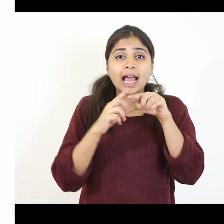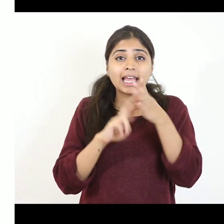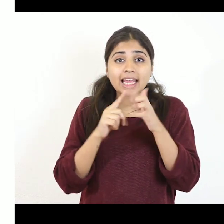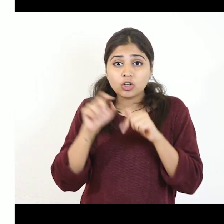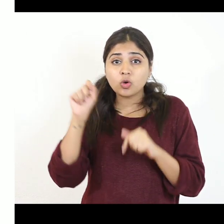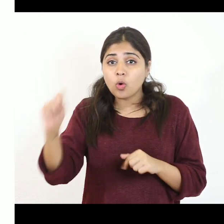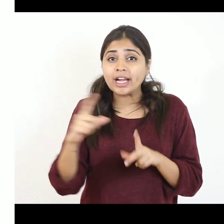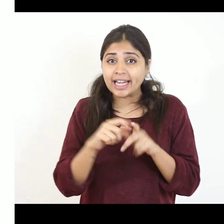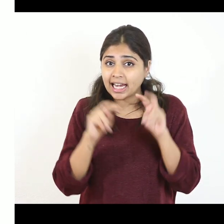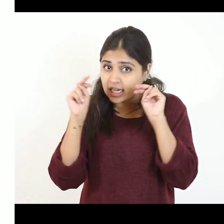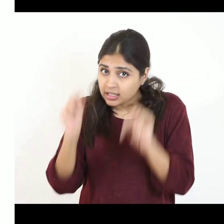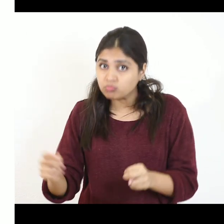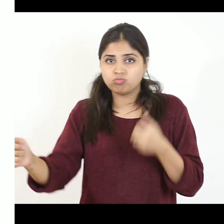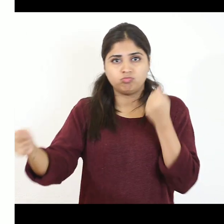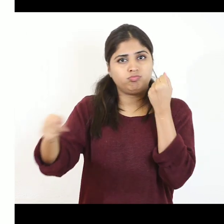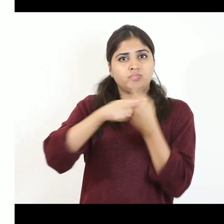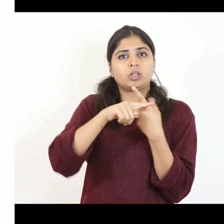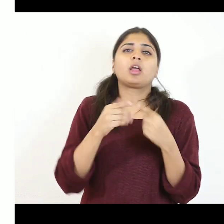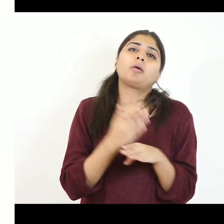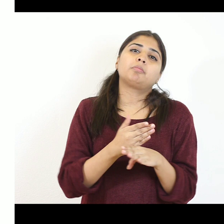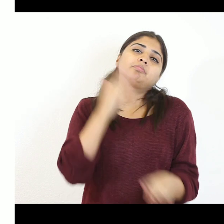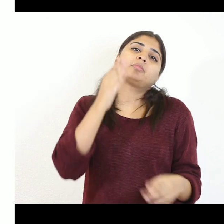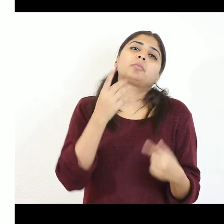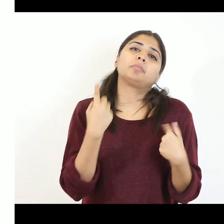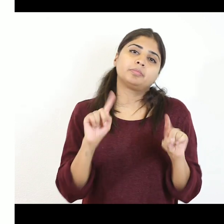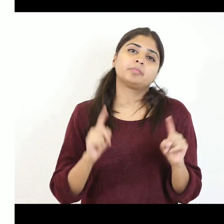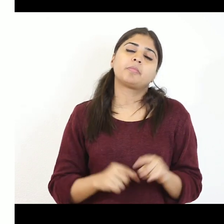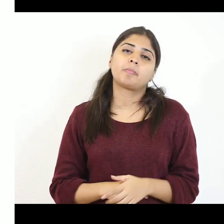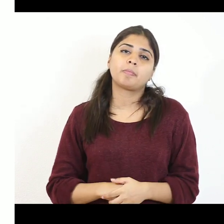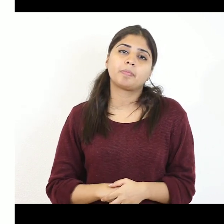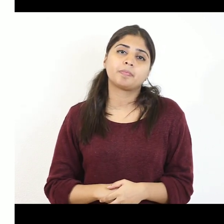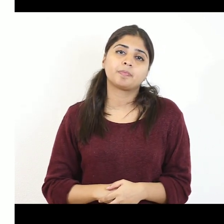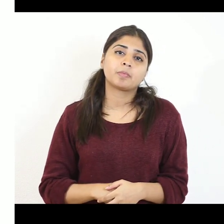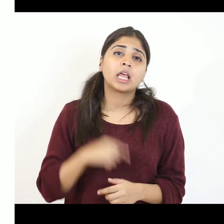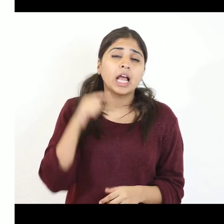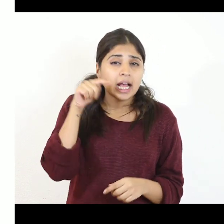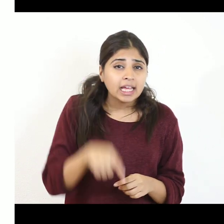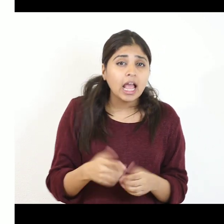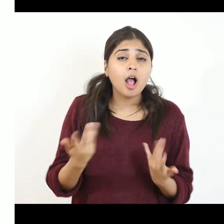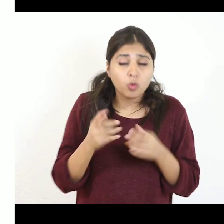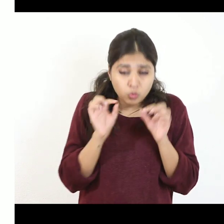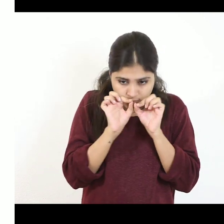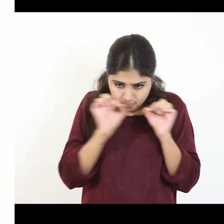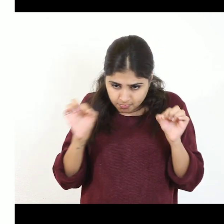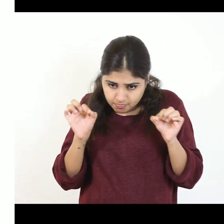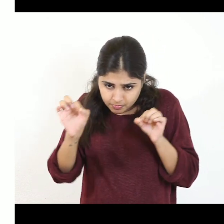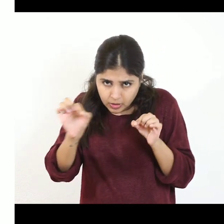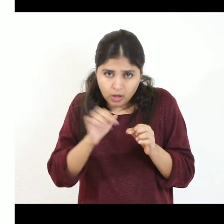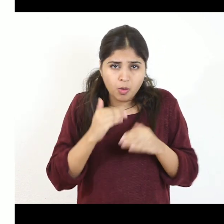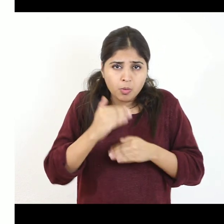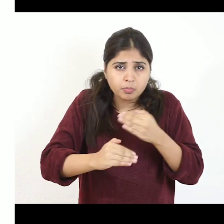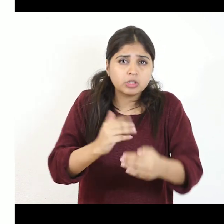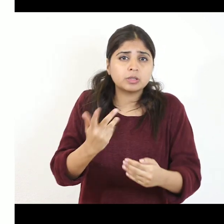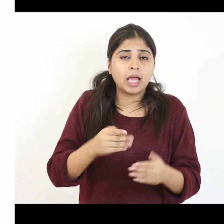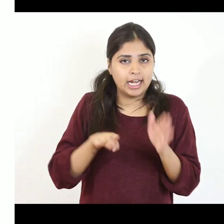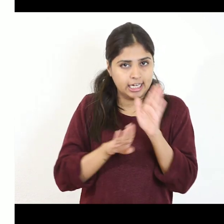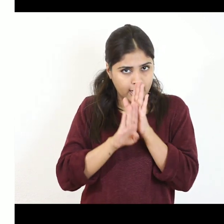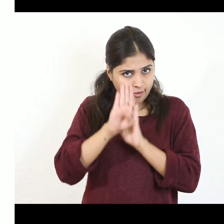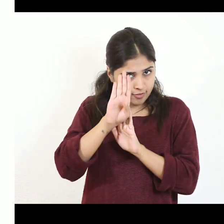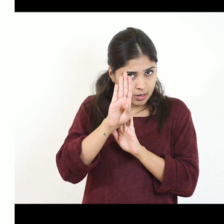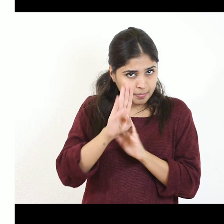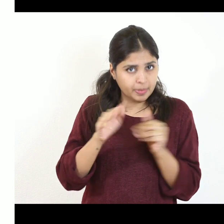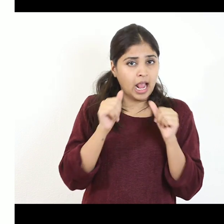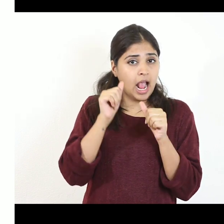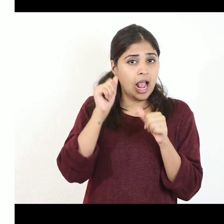accuracy. Part of the measurement process is developing an accuracy standard.